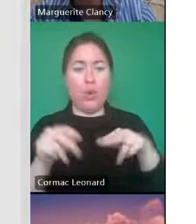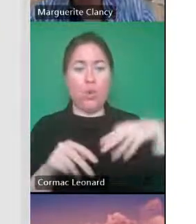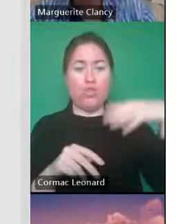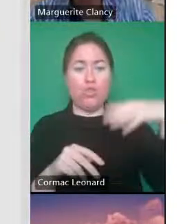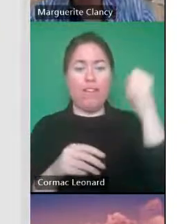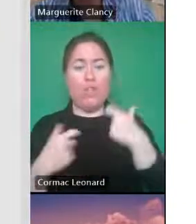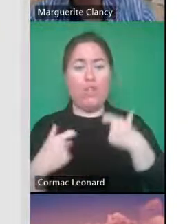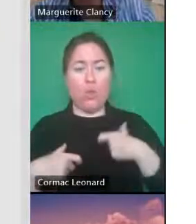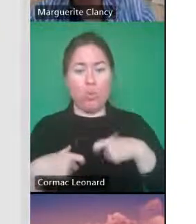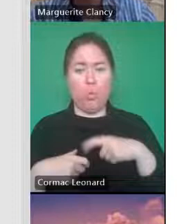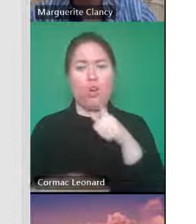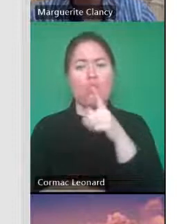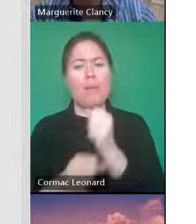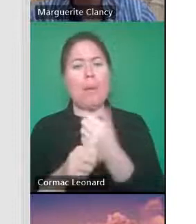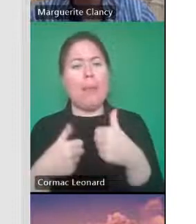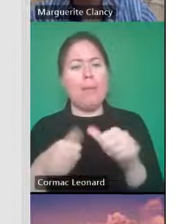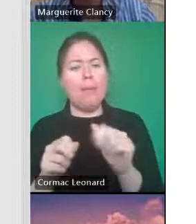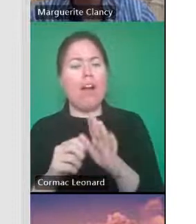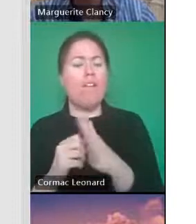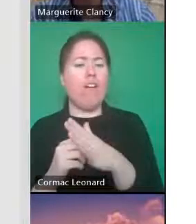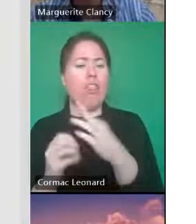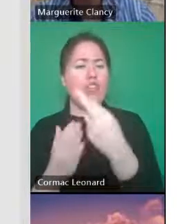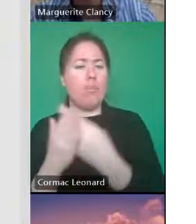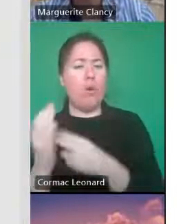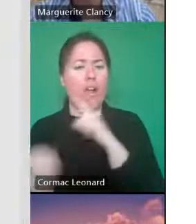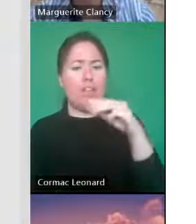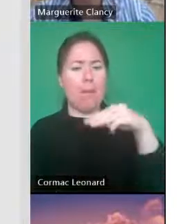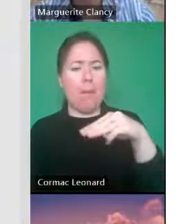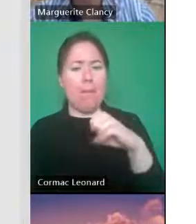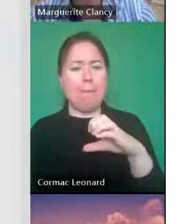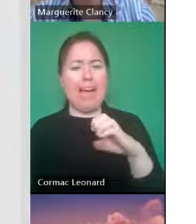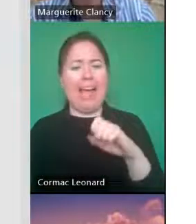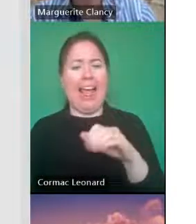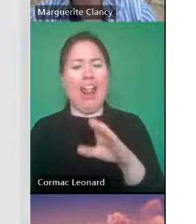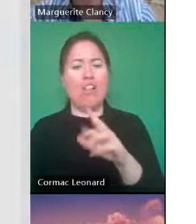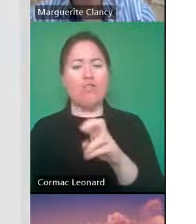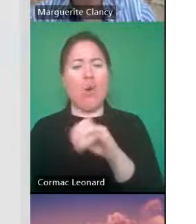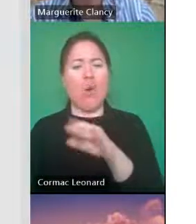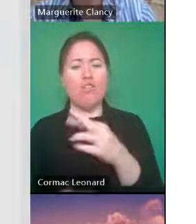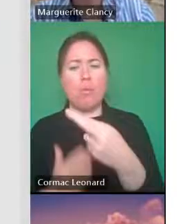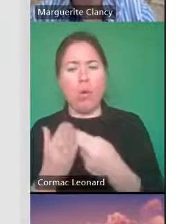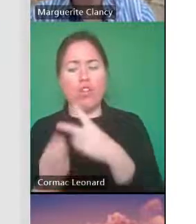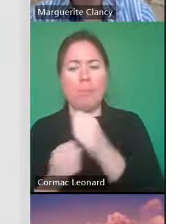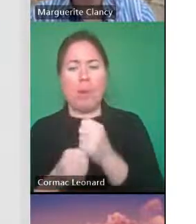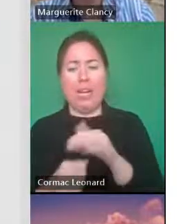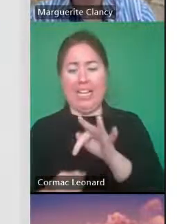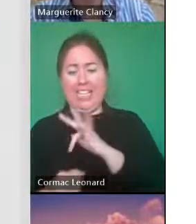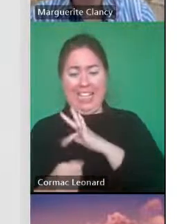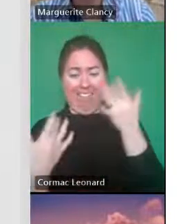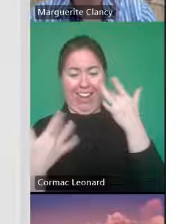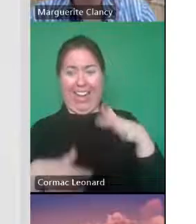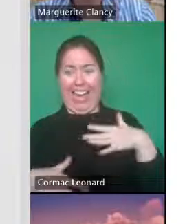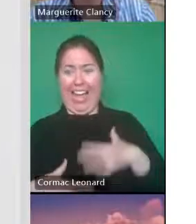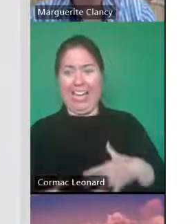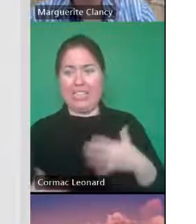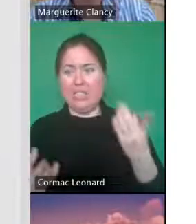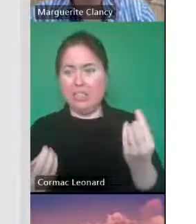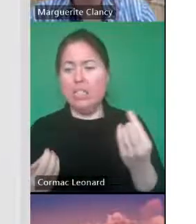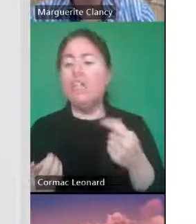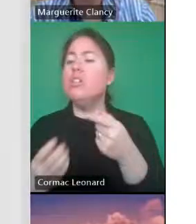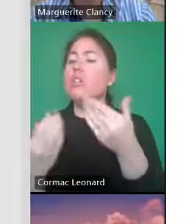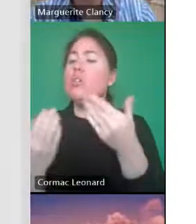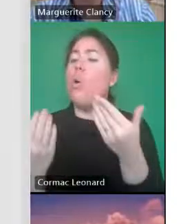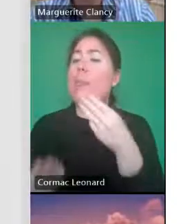clear focus on the pathways in responding to self-neglect. The clear message for now is continue to do what you're